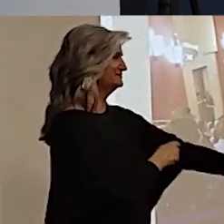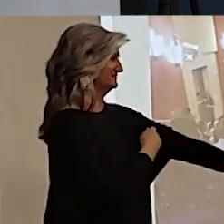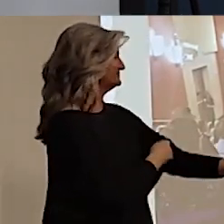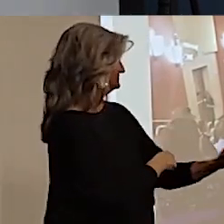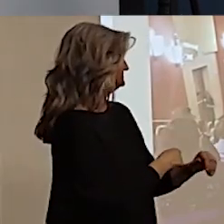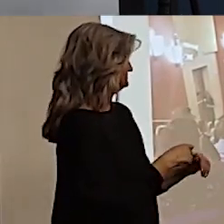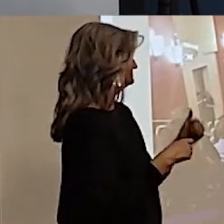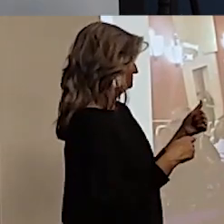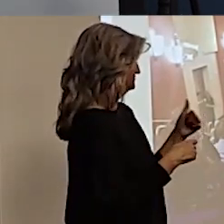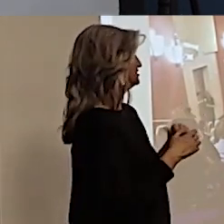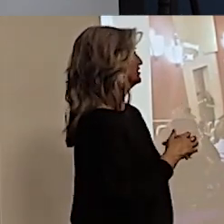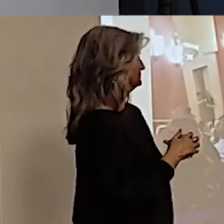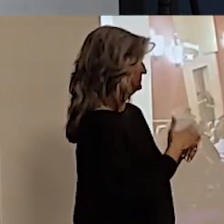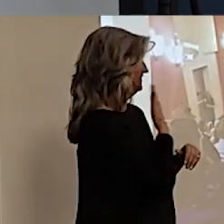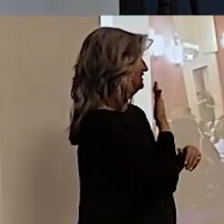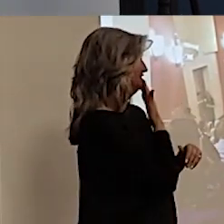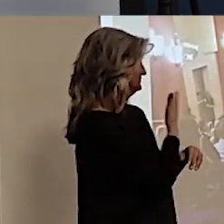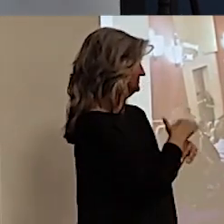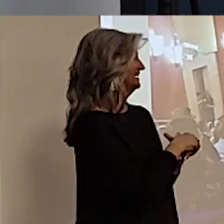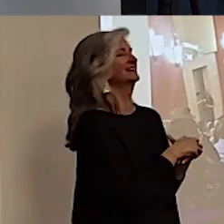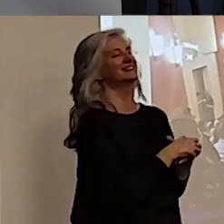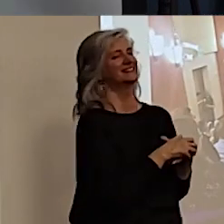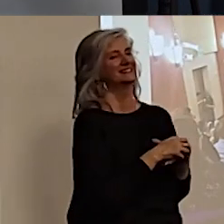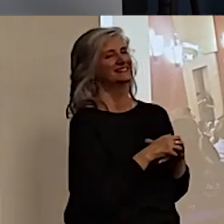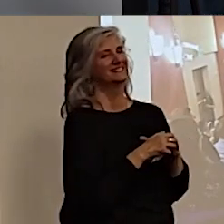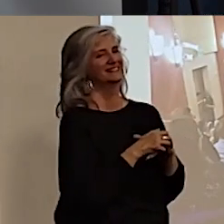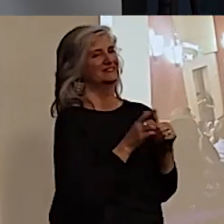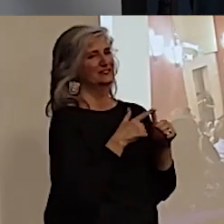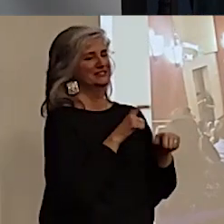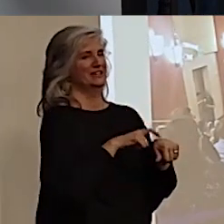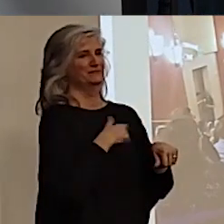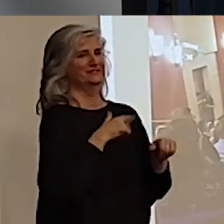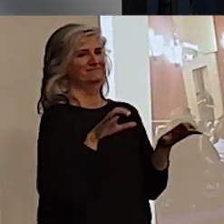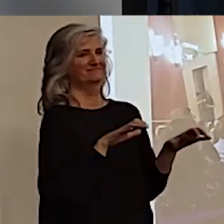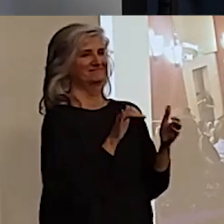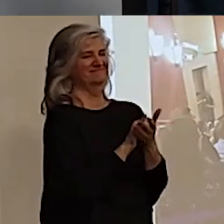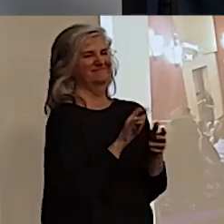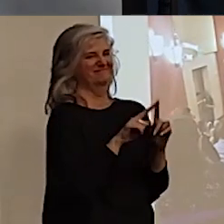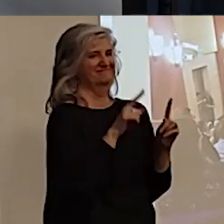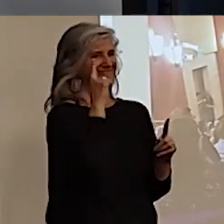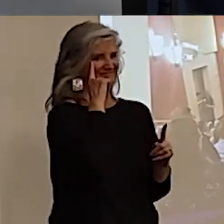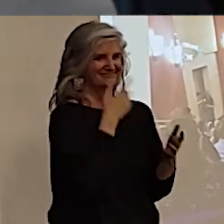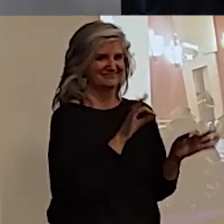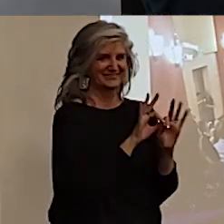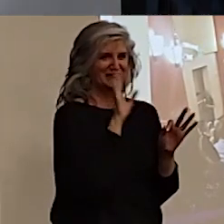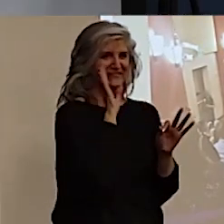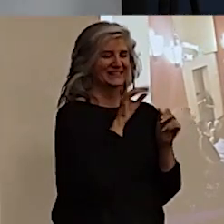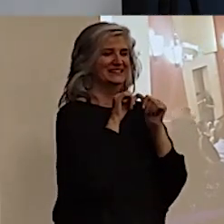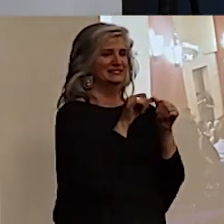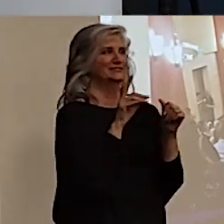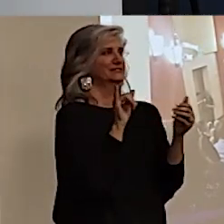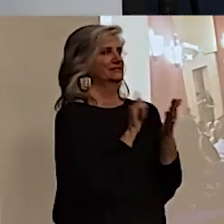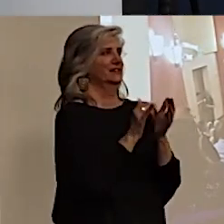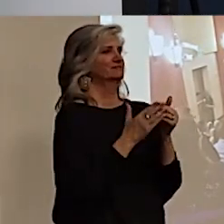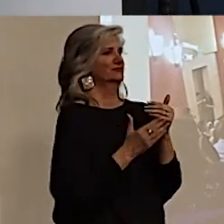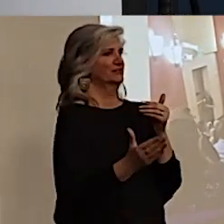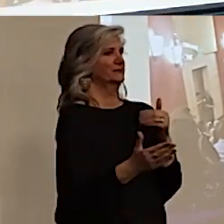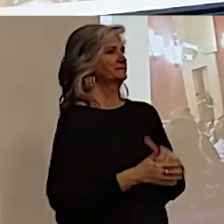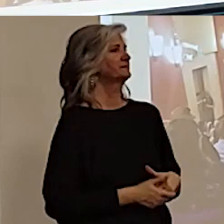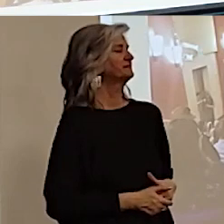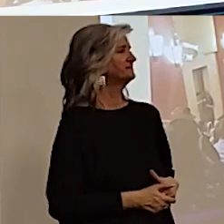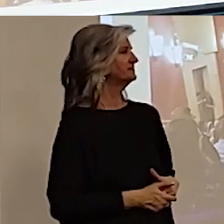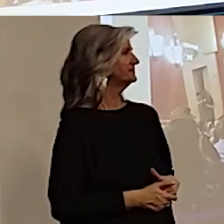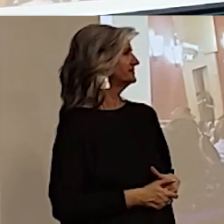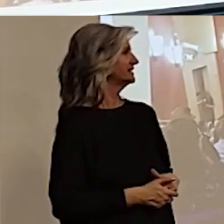Okay, but thank you. And I was like, oh goodness, it's the first time we've done this, but we thought it was important, and we're gonna do this moving forward, so.